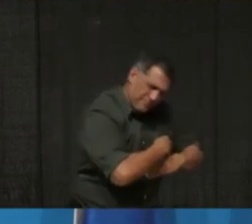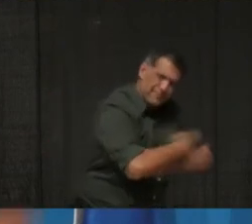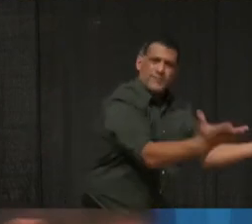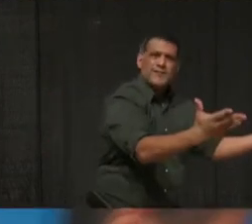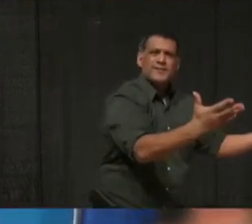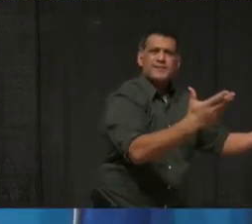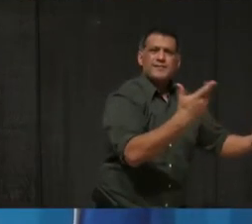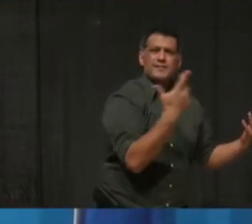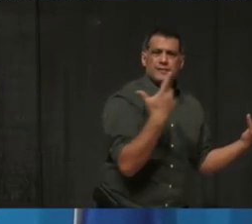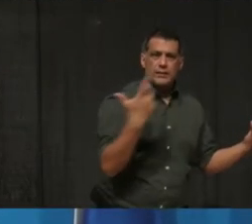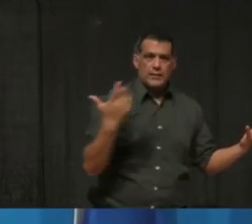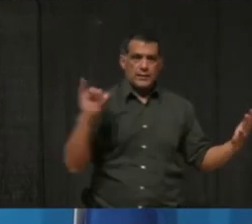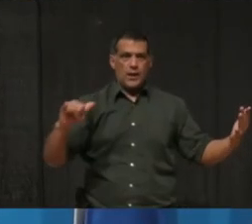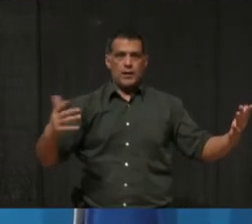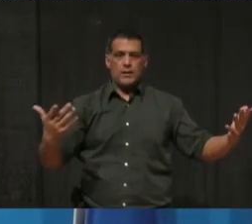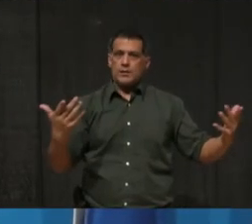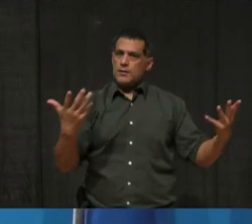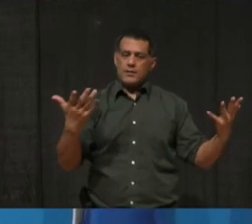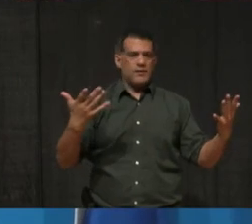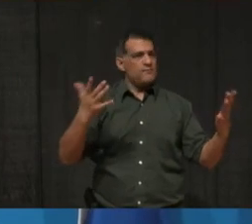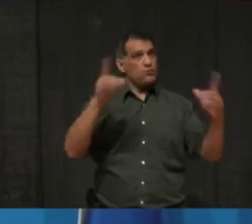much.